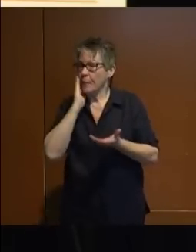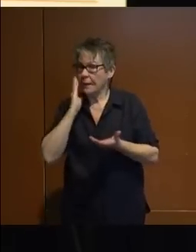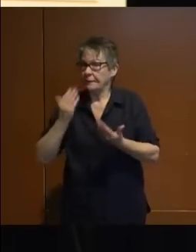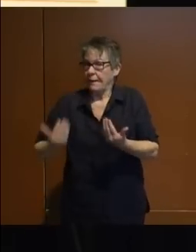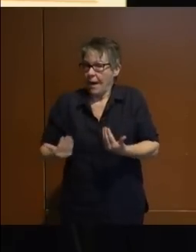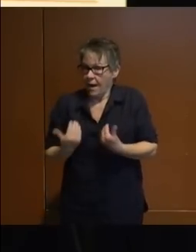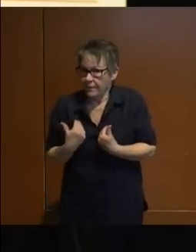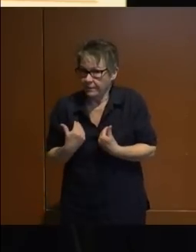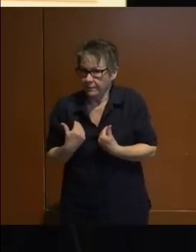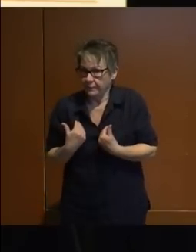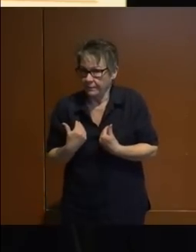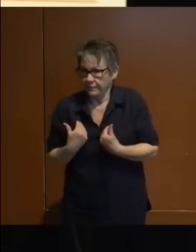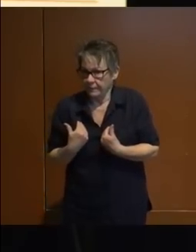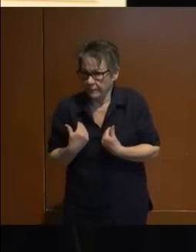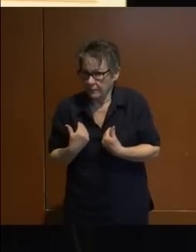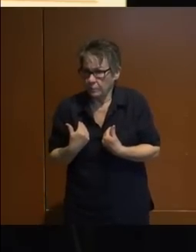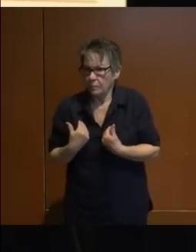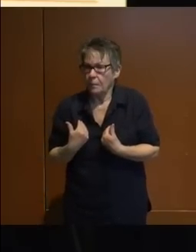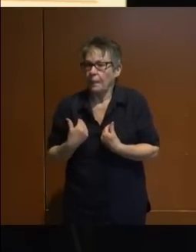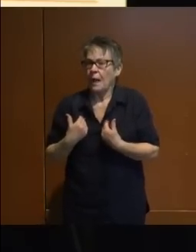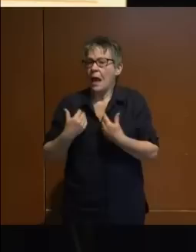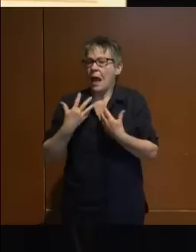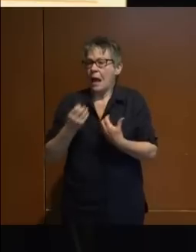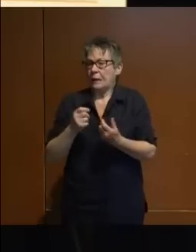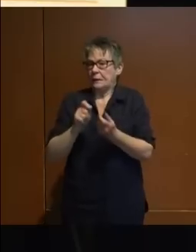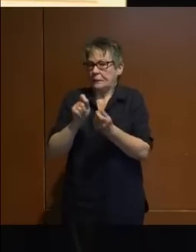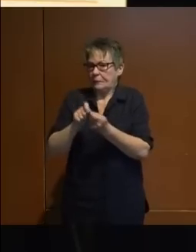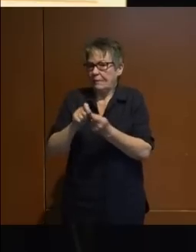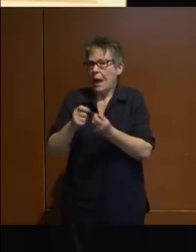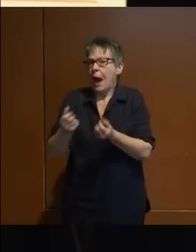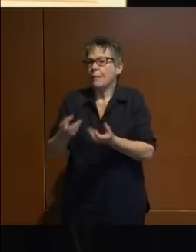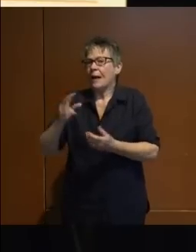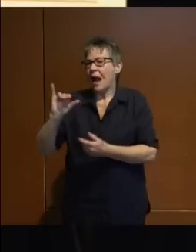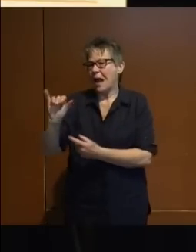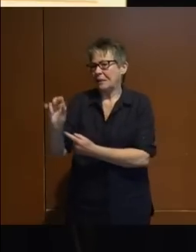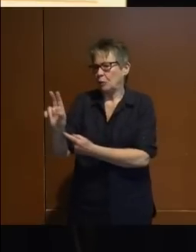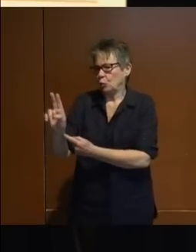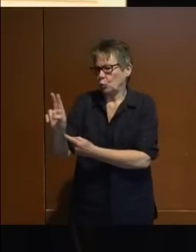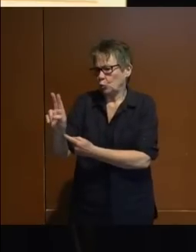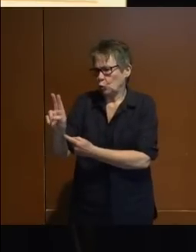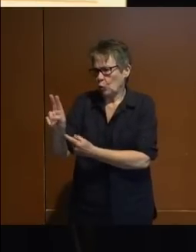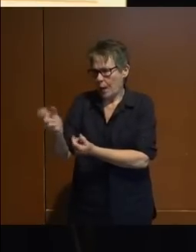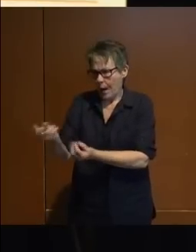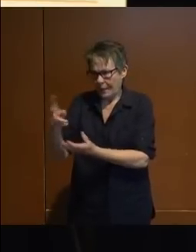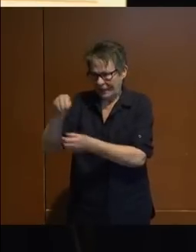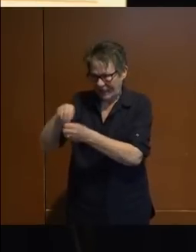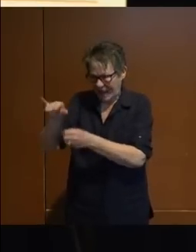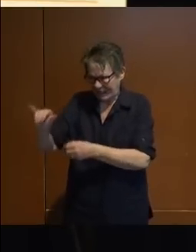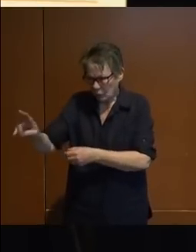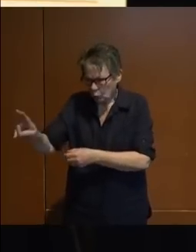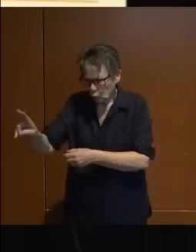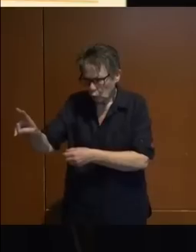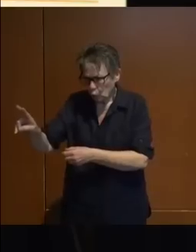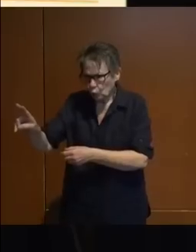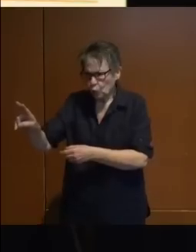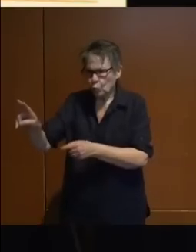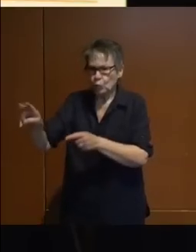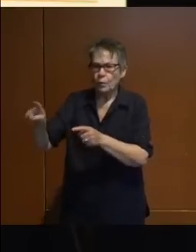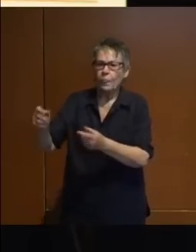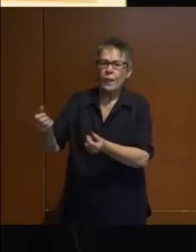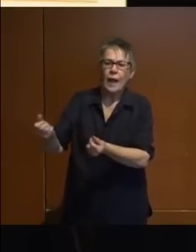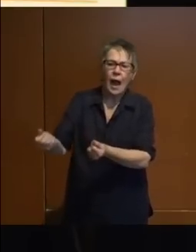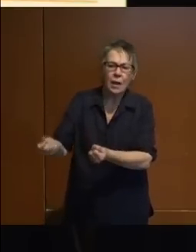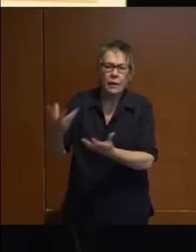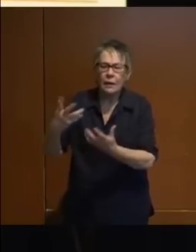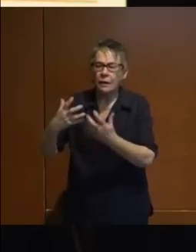look at critical care and what their occupancy is, ventilators, and what their usage is, whether they